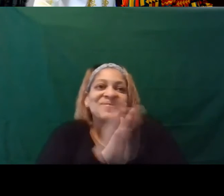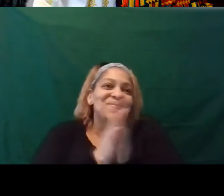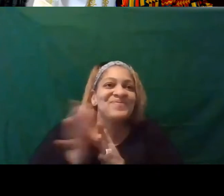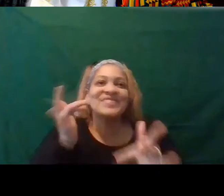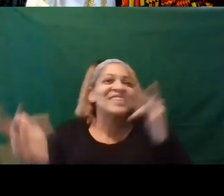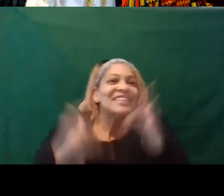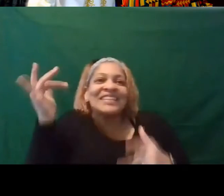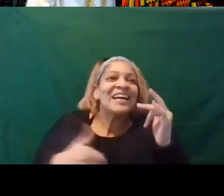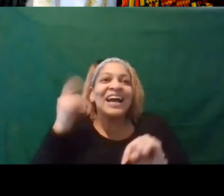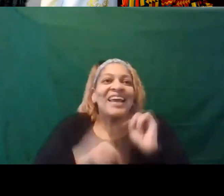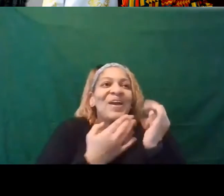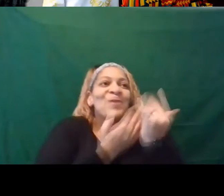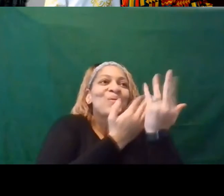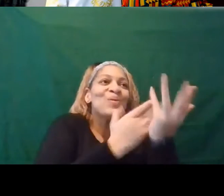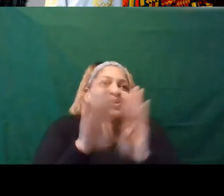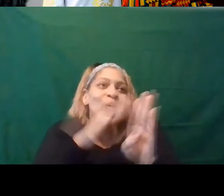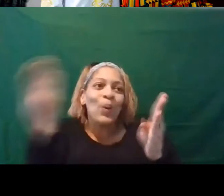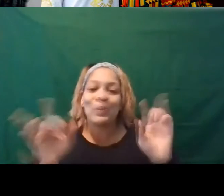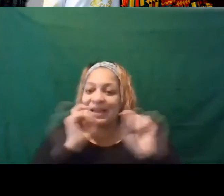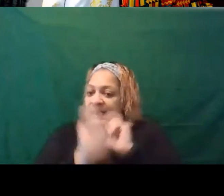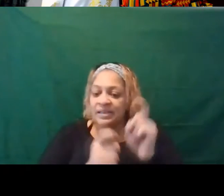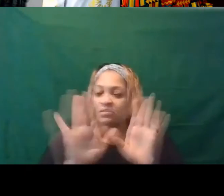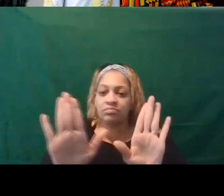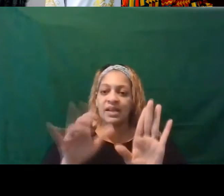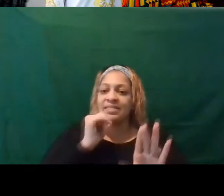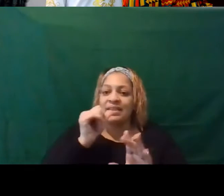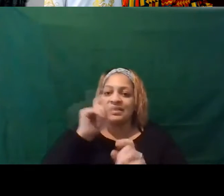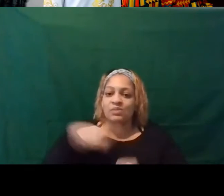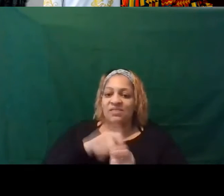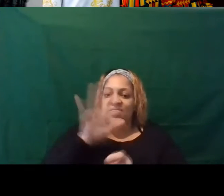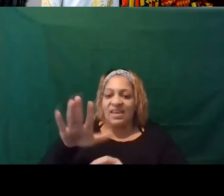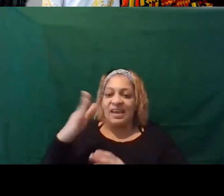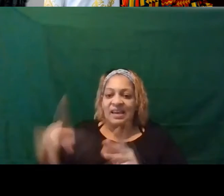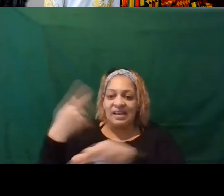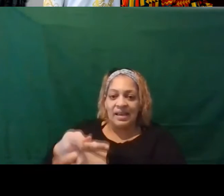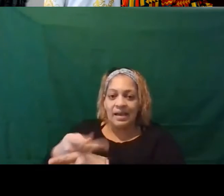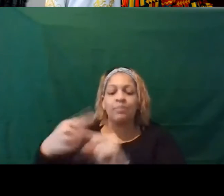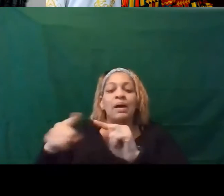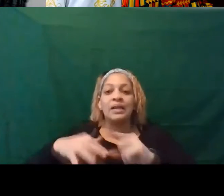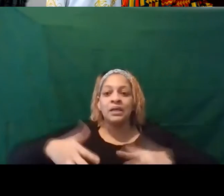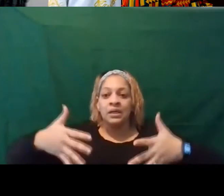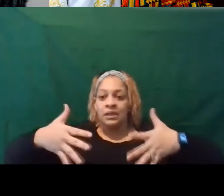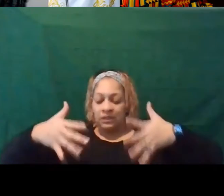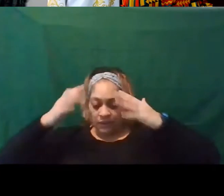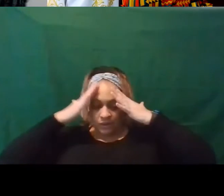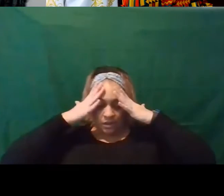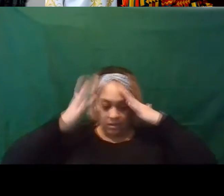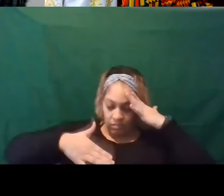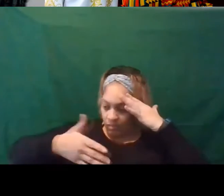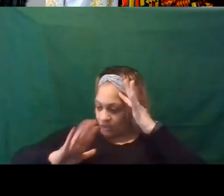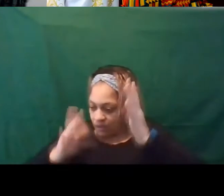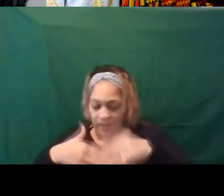up and open gifts. I'm not talking about that kind of anxiety. I'm talking about the anxiety of, oh my goodness, I got a